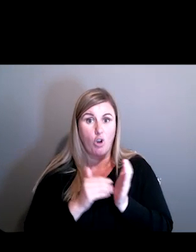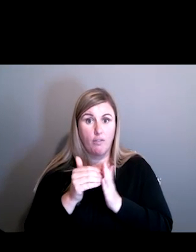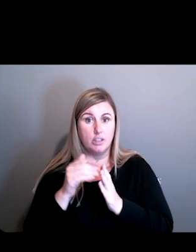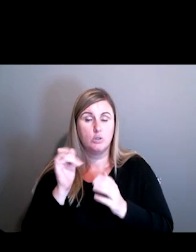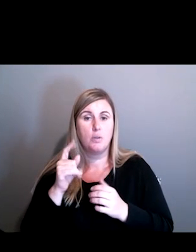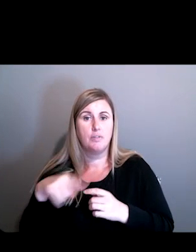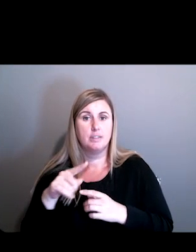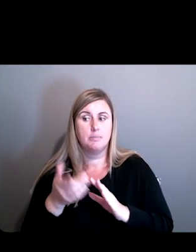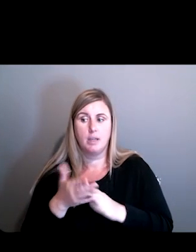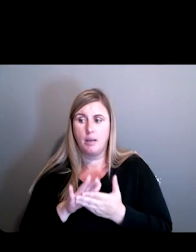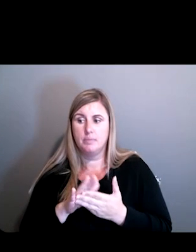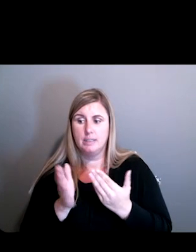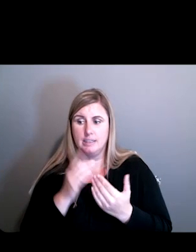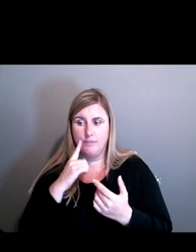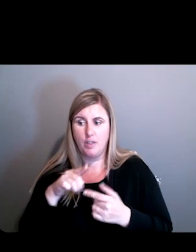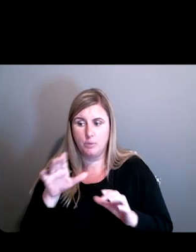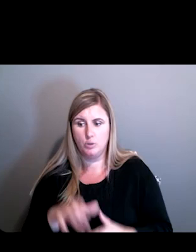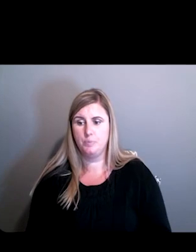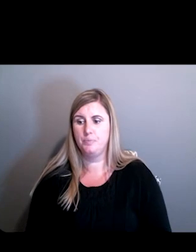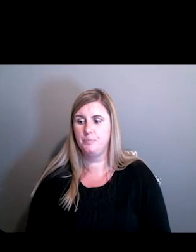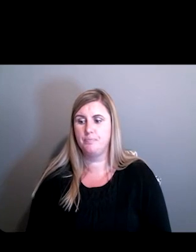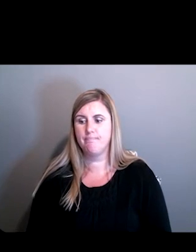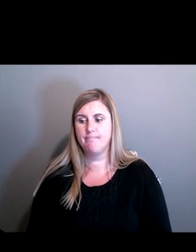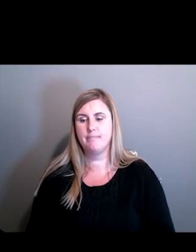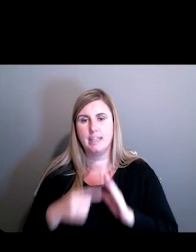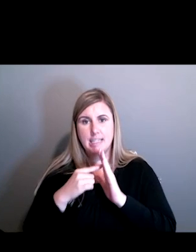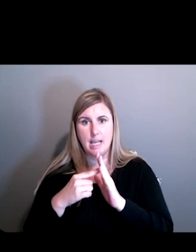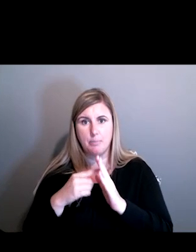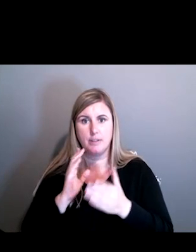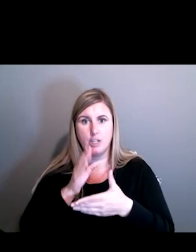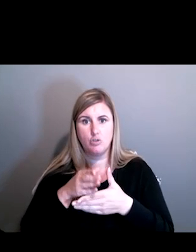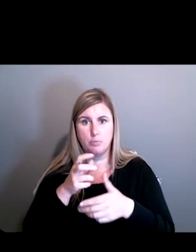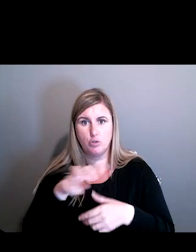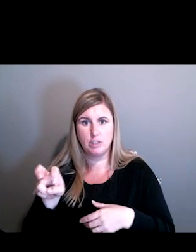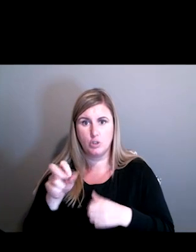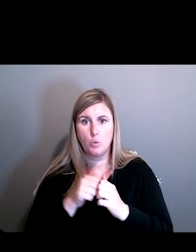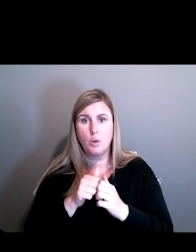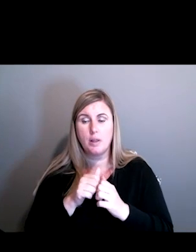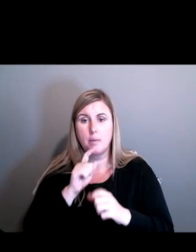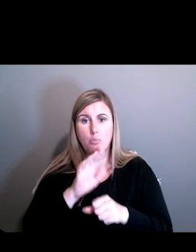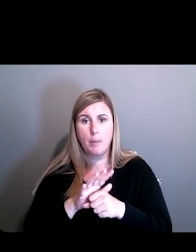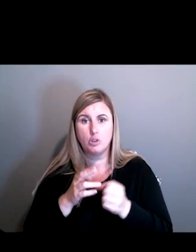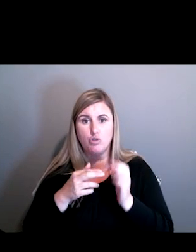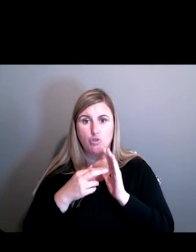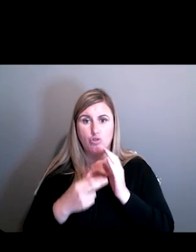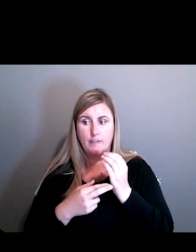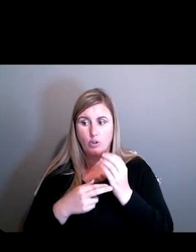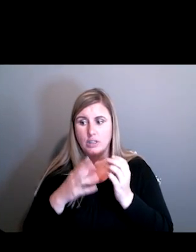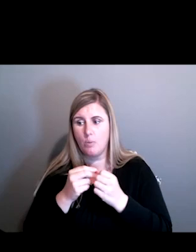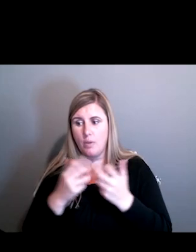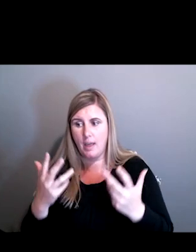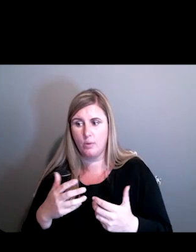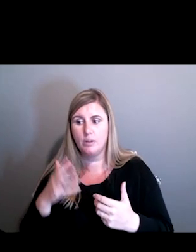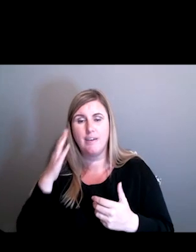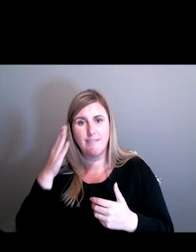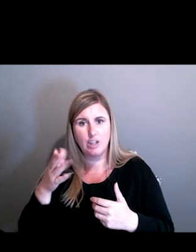this is easy for them to do. Here are some examples of interruption transition with a promise reinforcer and without, because eventually